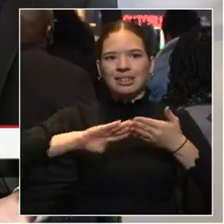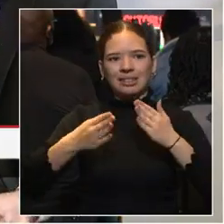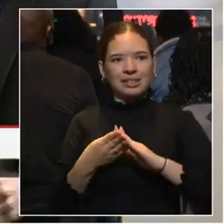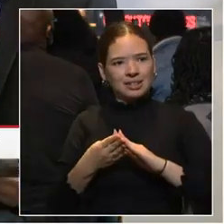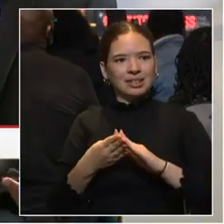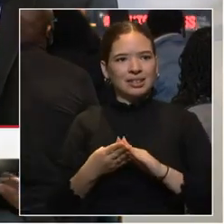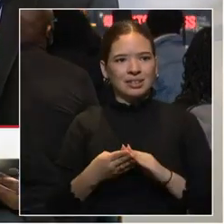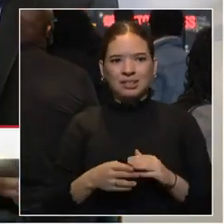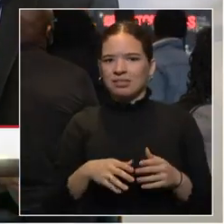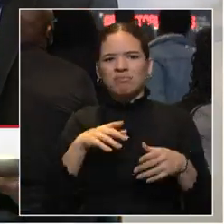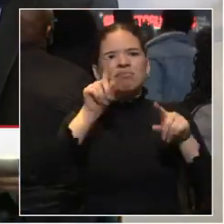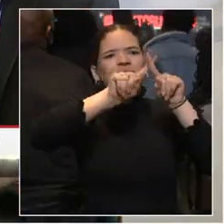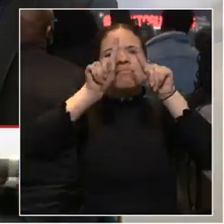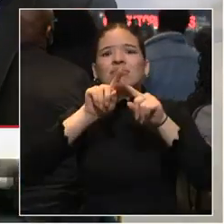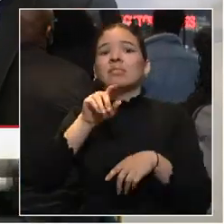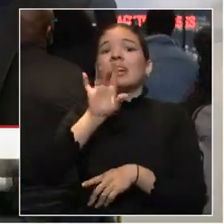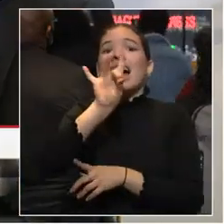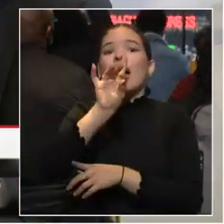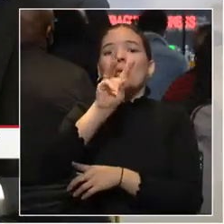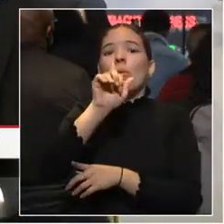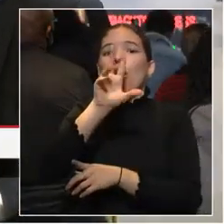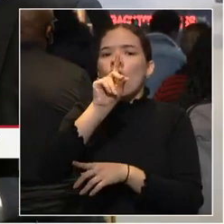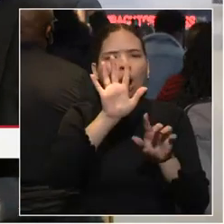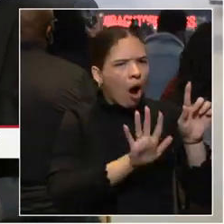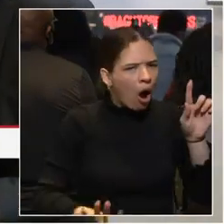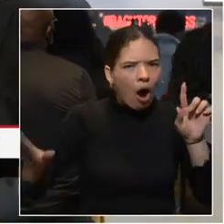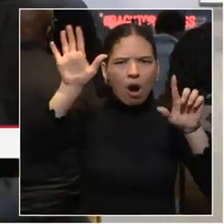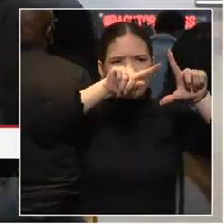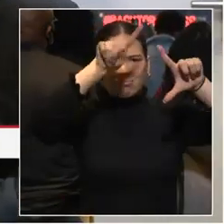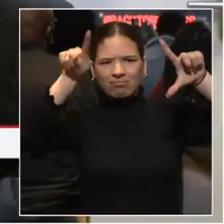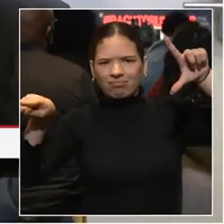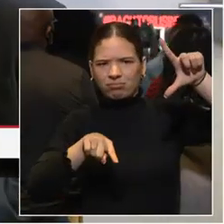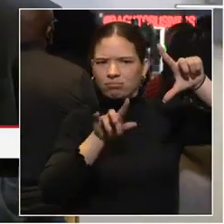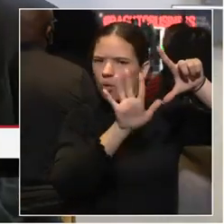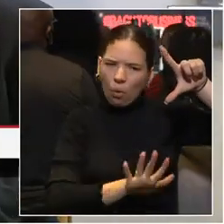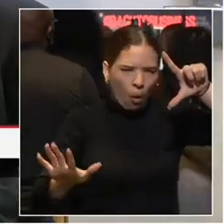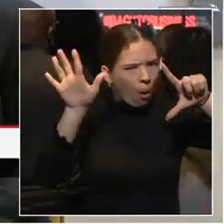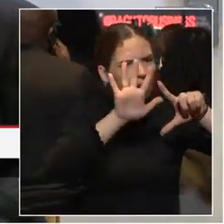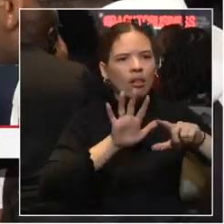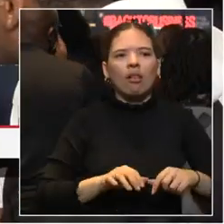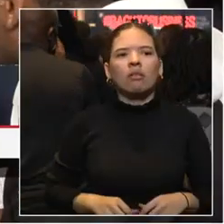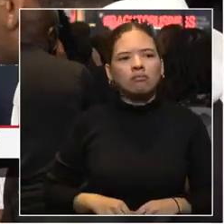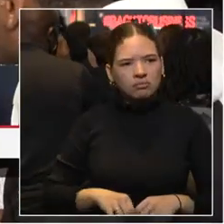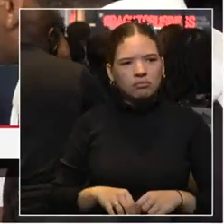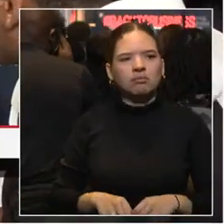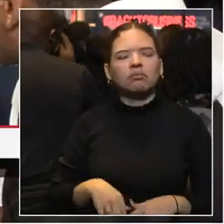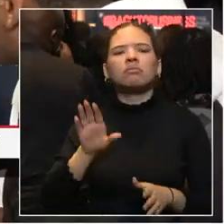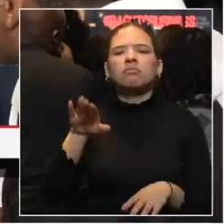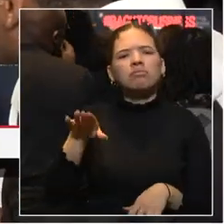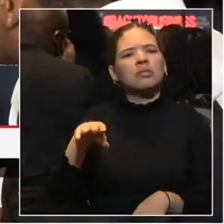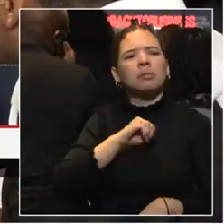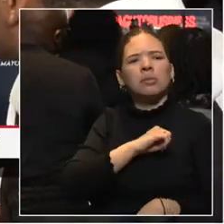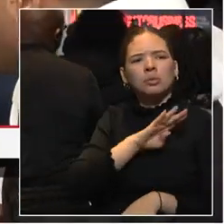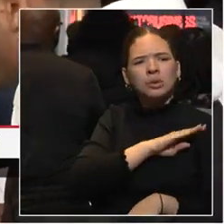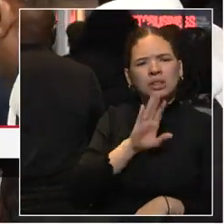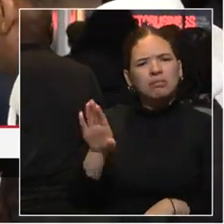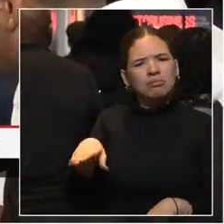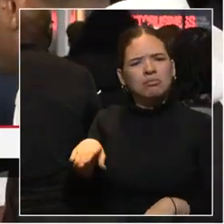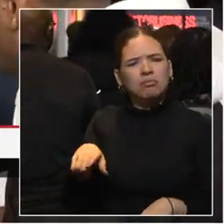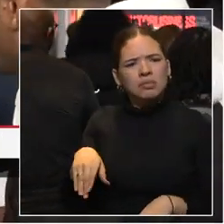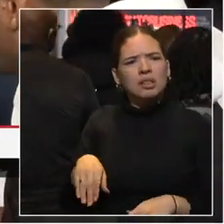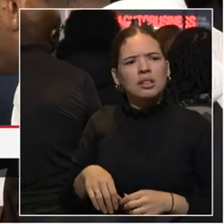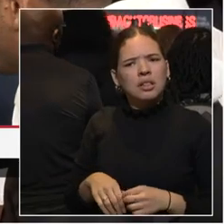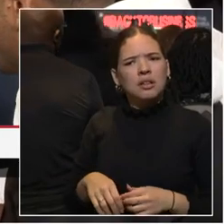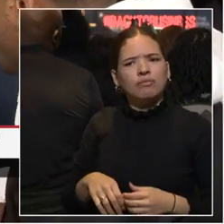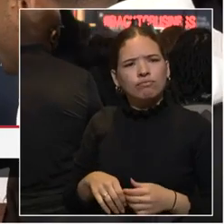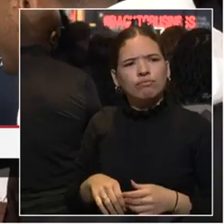wards. When is the last day that district youth can submit their application? Well, I think we heard, and first of all, thank you, Eric, and thank you,